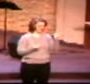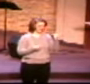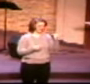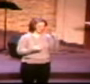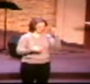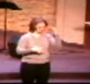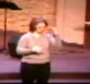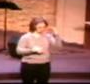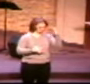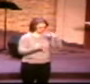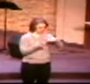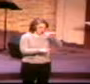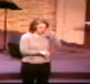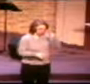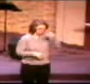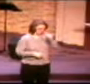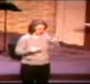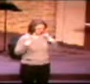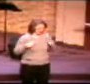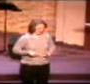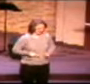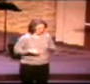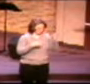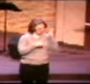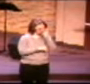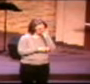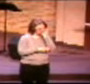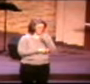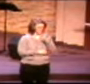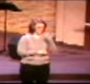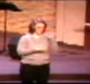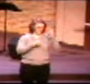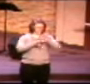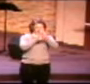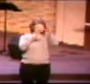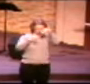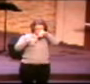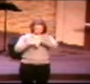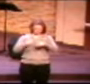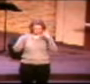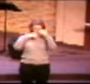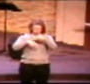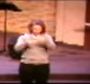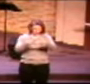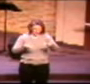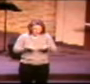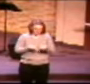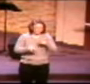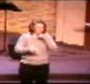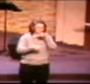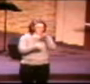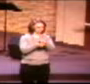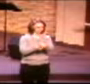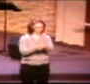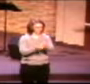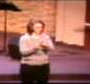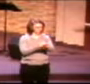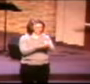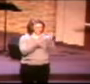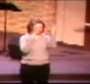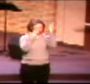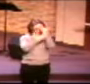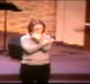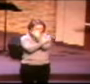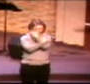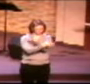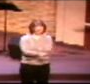shone on death and suffering. The light that enters into dark places and guarantees us that though darkness comes